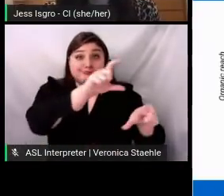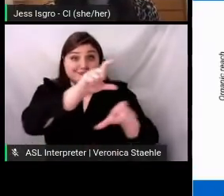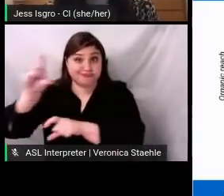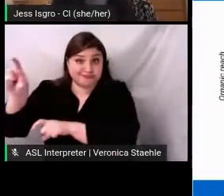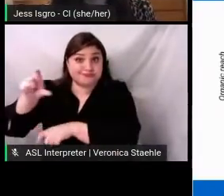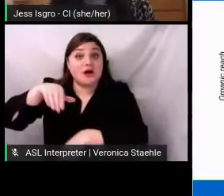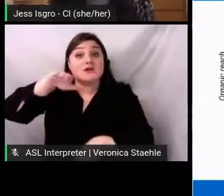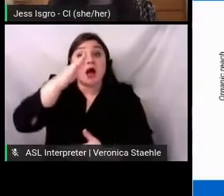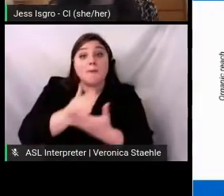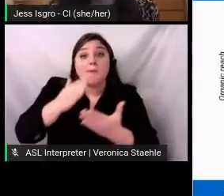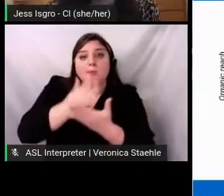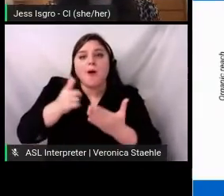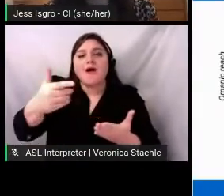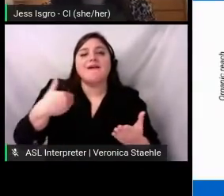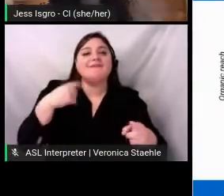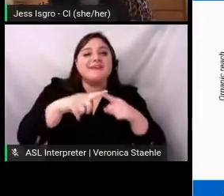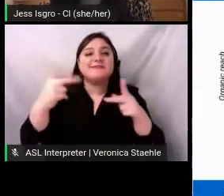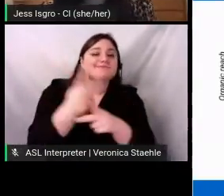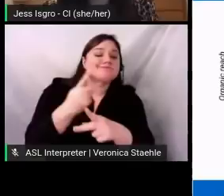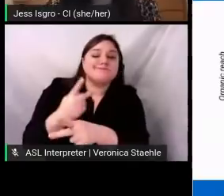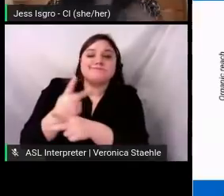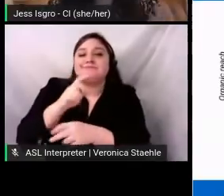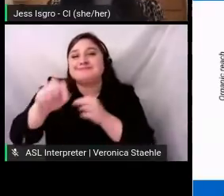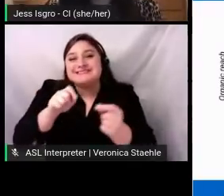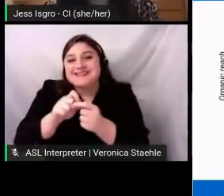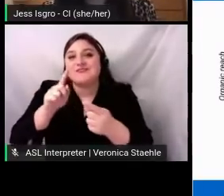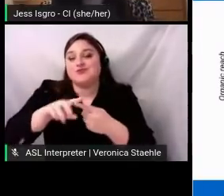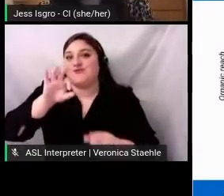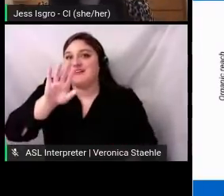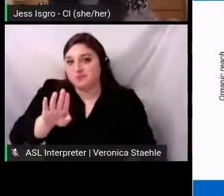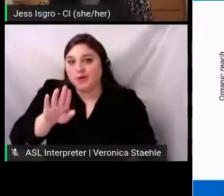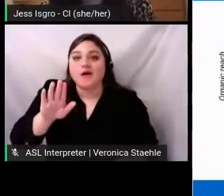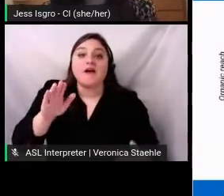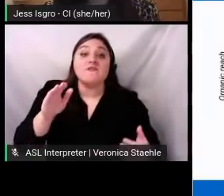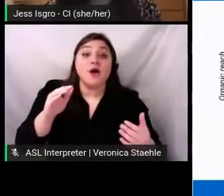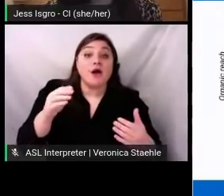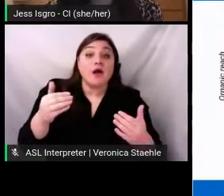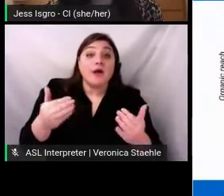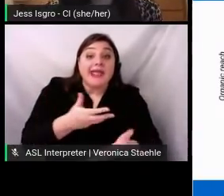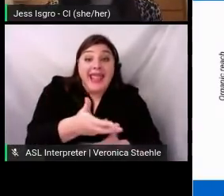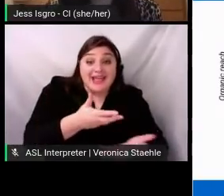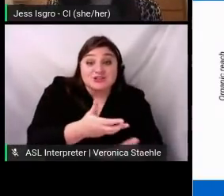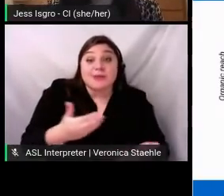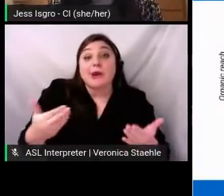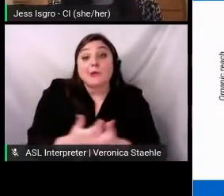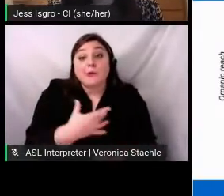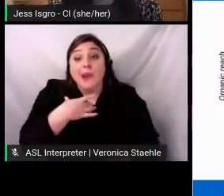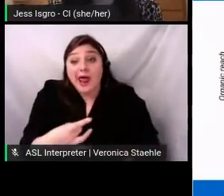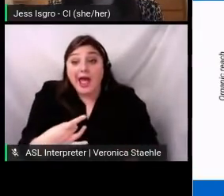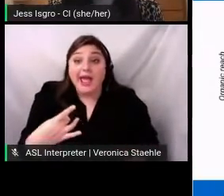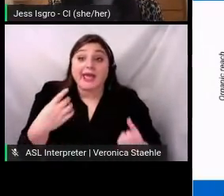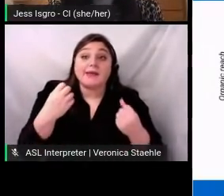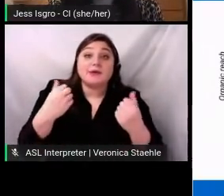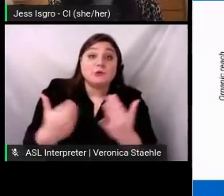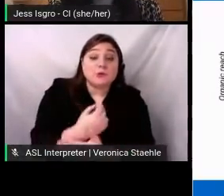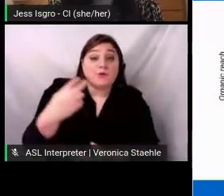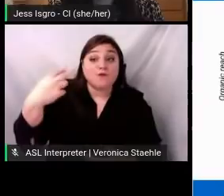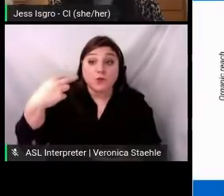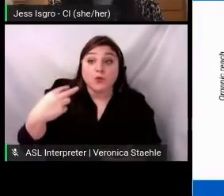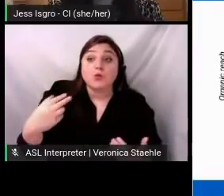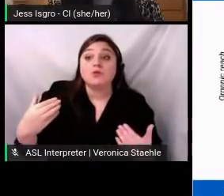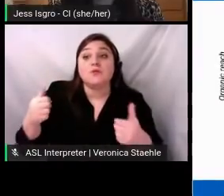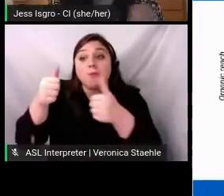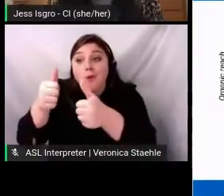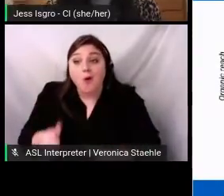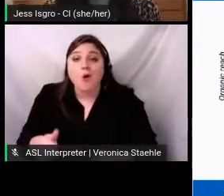are some overall Facebook metrics. So engagement rate, new page likes, video views, number of posts, number of impressions. Beneath